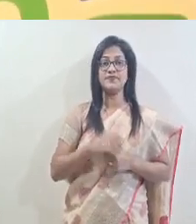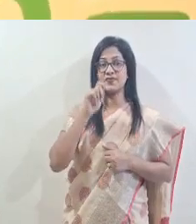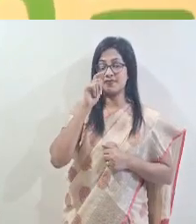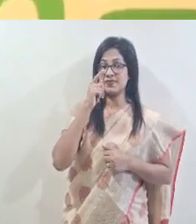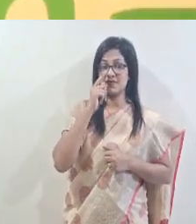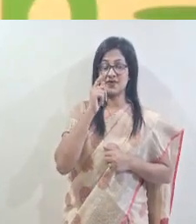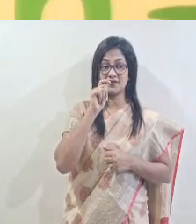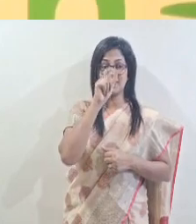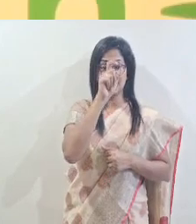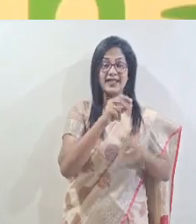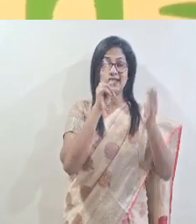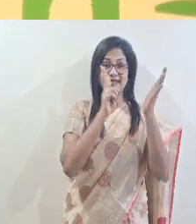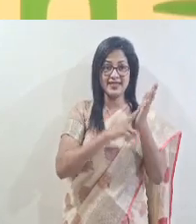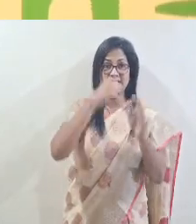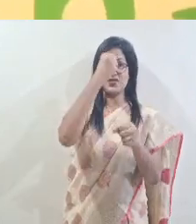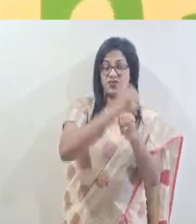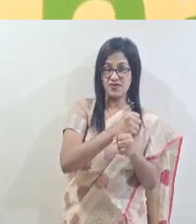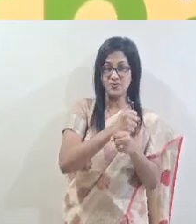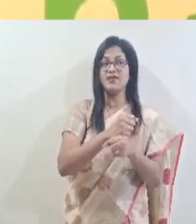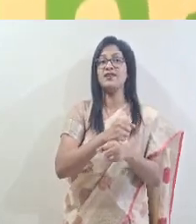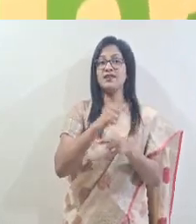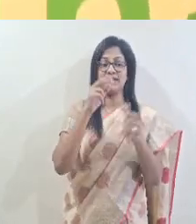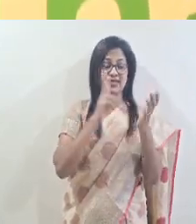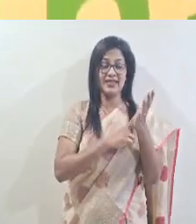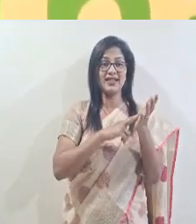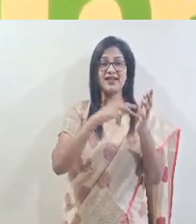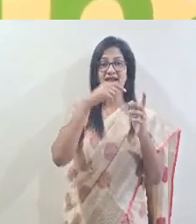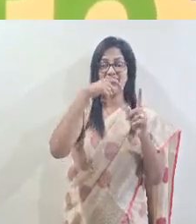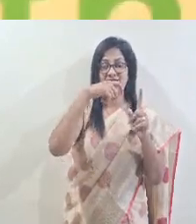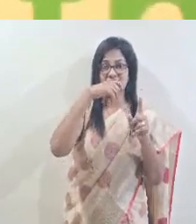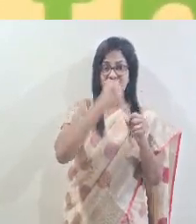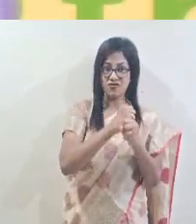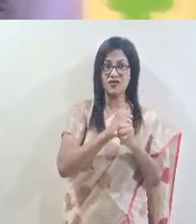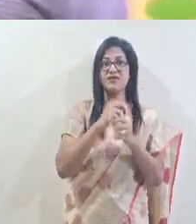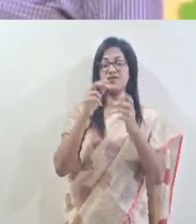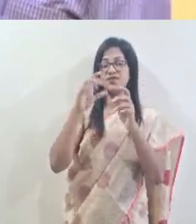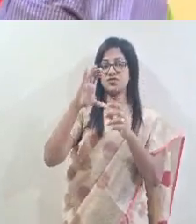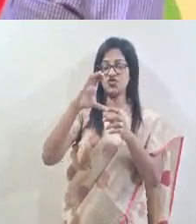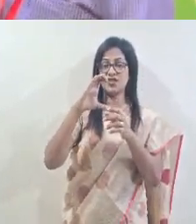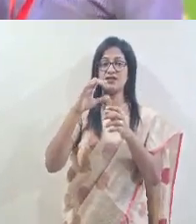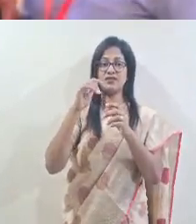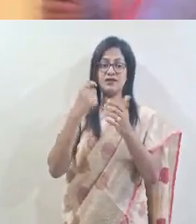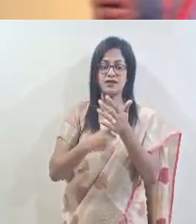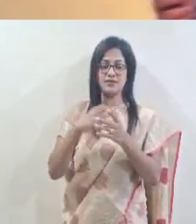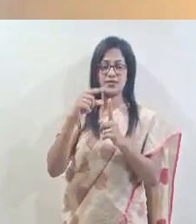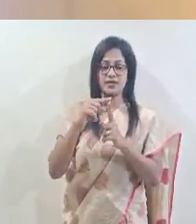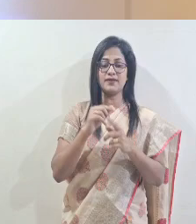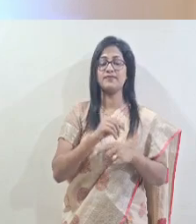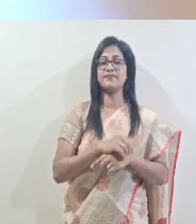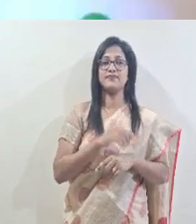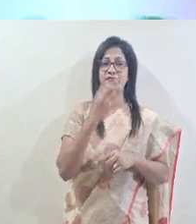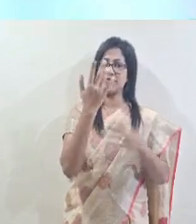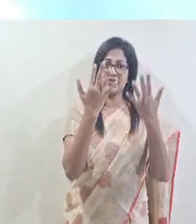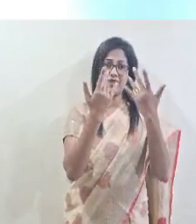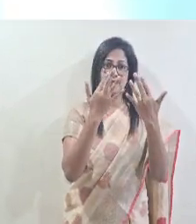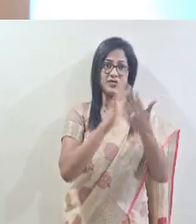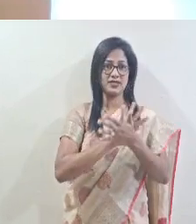Nilkanti Gaurav and Dr. Chetan R. Patel. Nilkanti, please. 10 minutes.